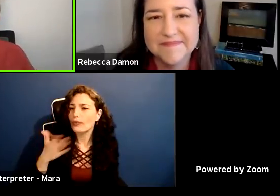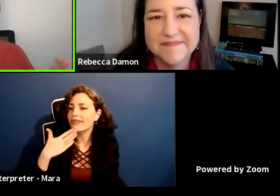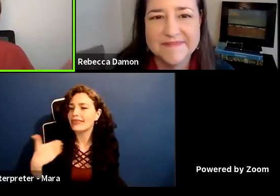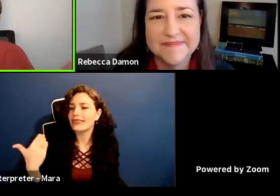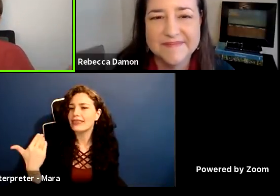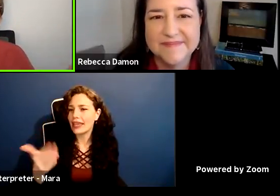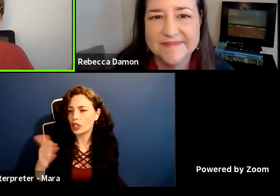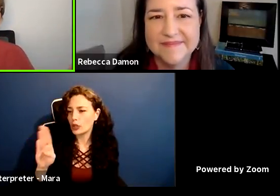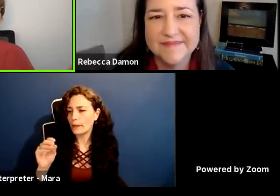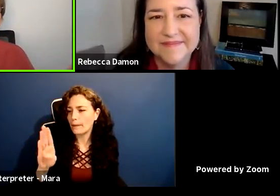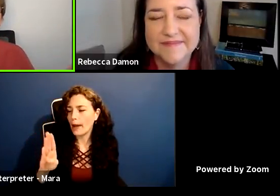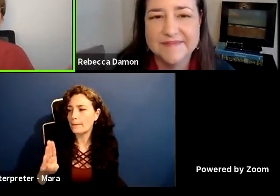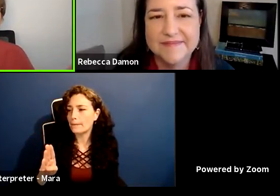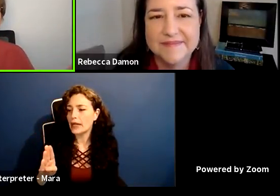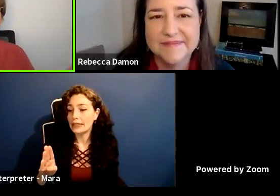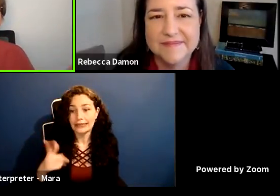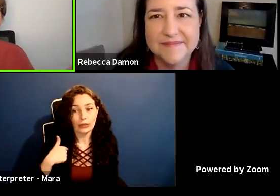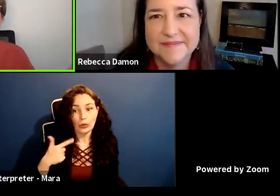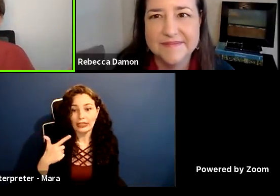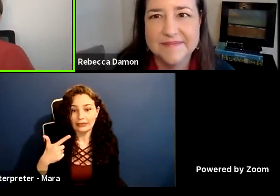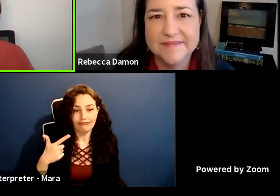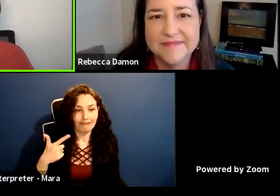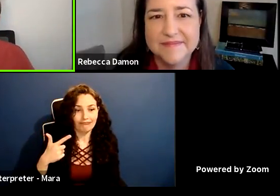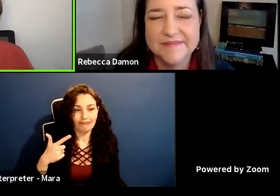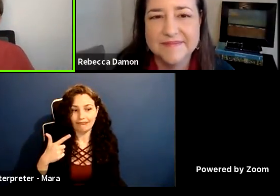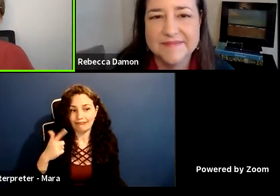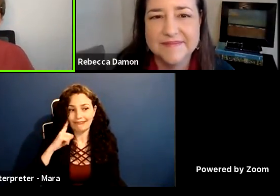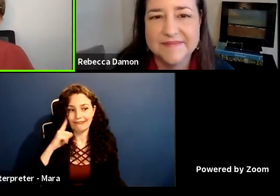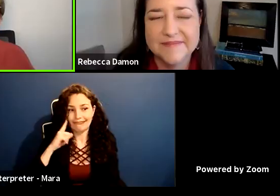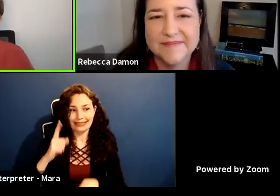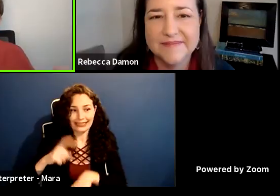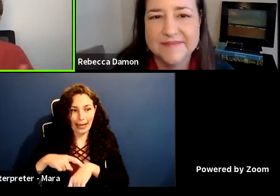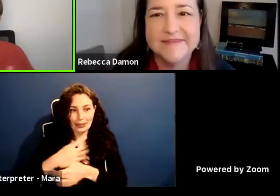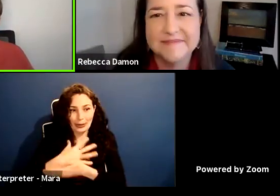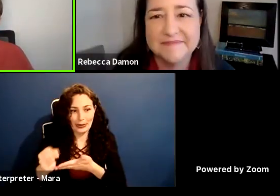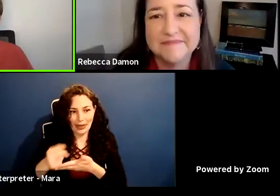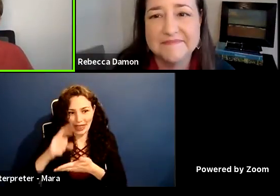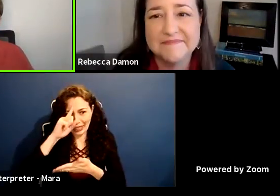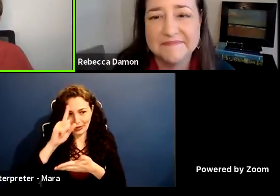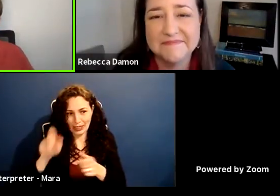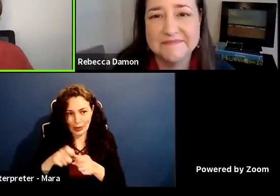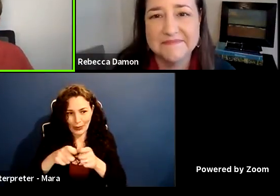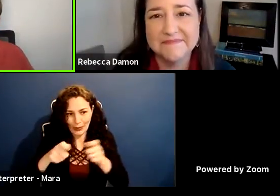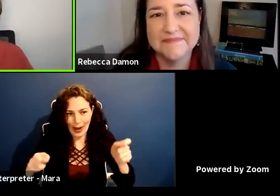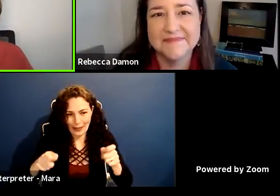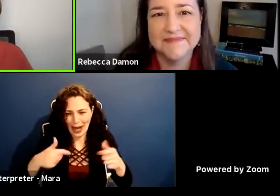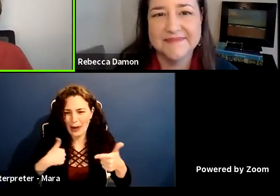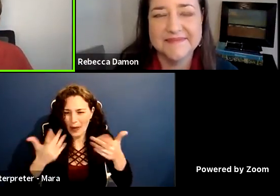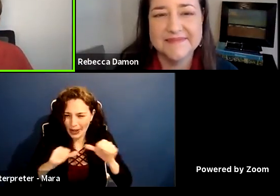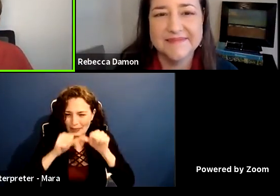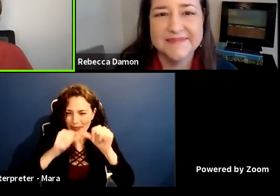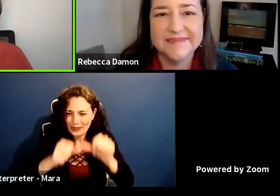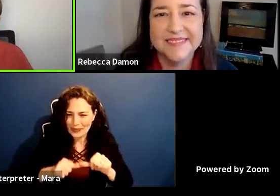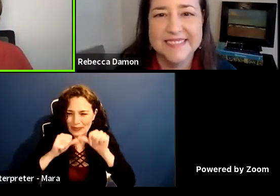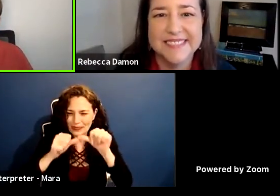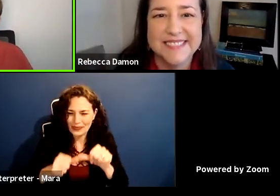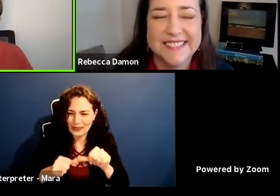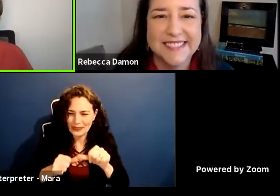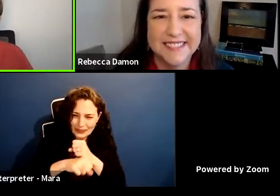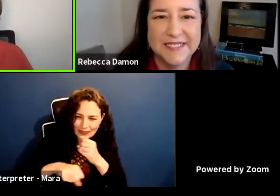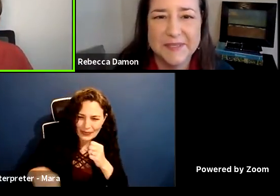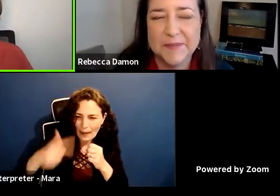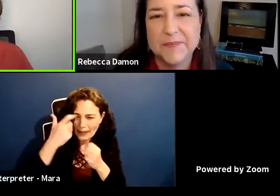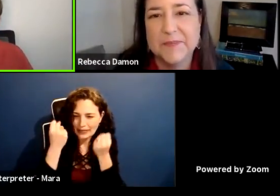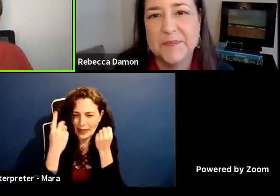actually we've gone past time. I don't know. I think that we have to wrap it up now. I want to keep going because we have all these questions. But